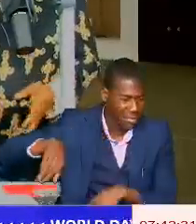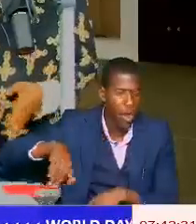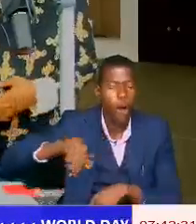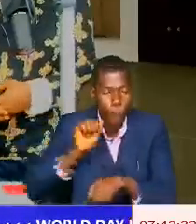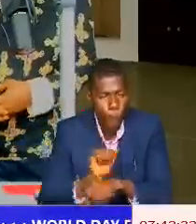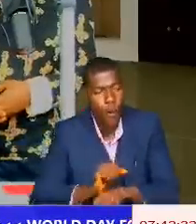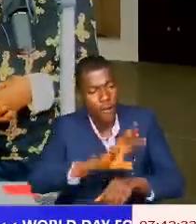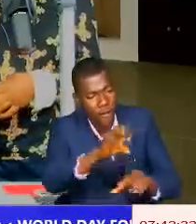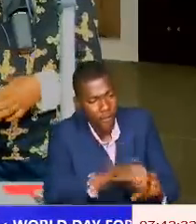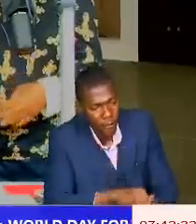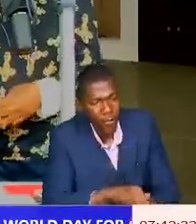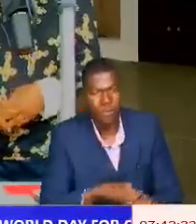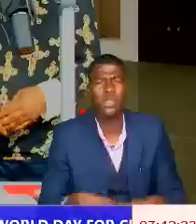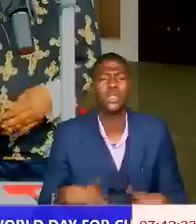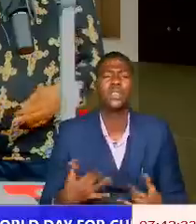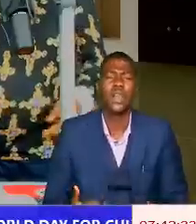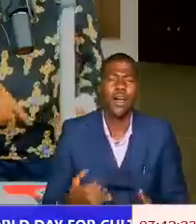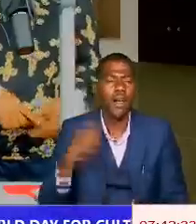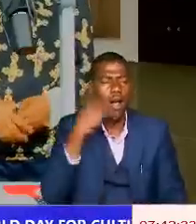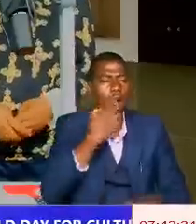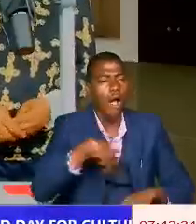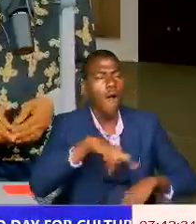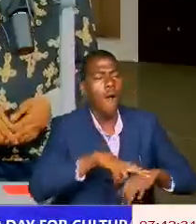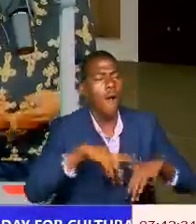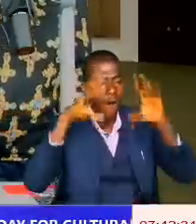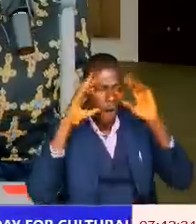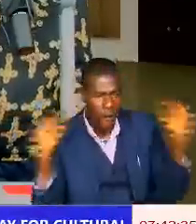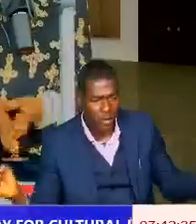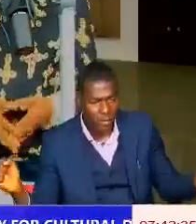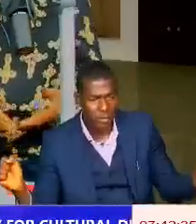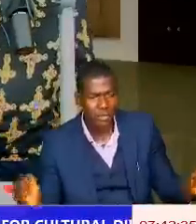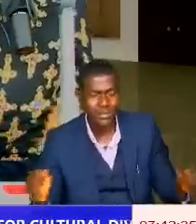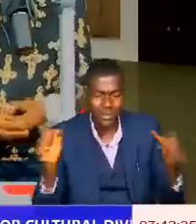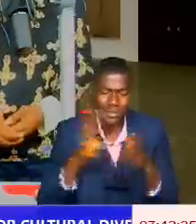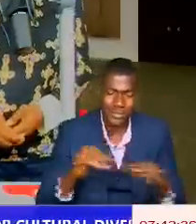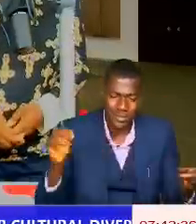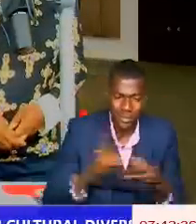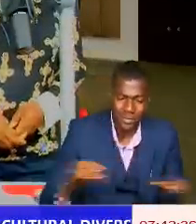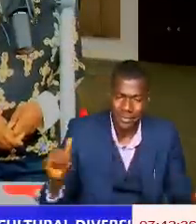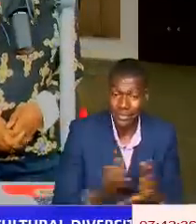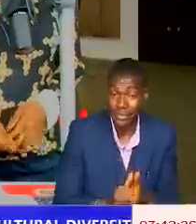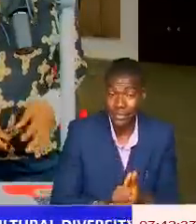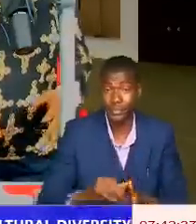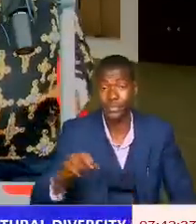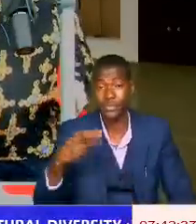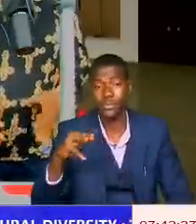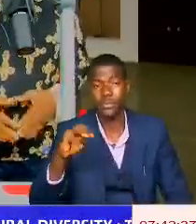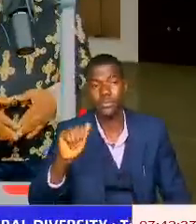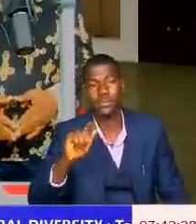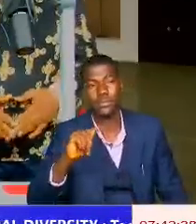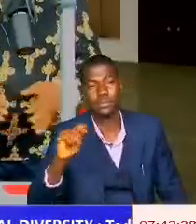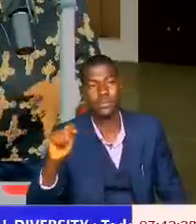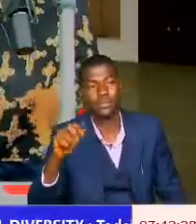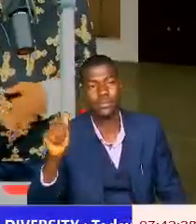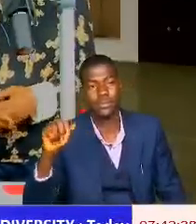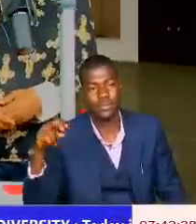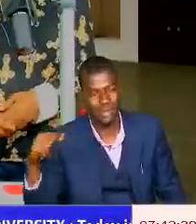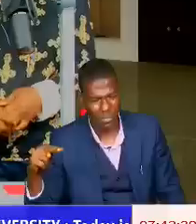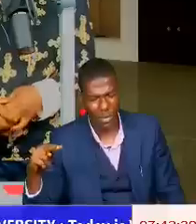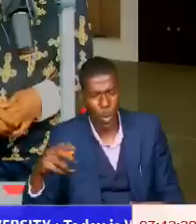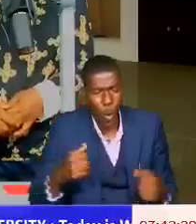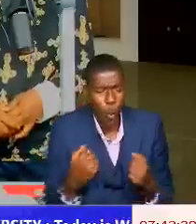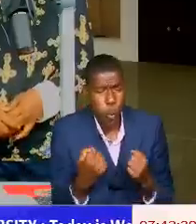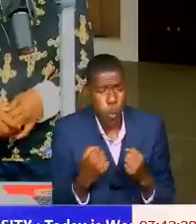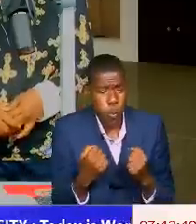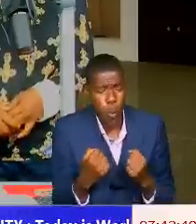I join my ordinary president talk say Hamatan could pass that snow because I don't know what in they talk. So they talk say for that period where snow